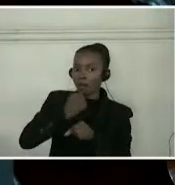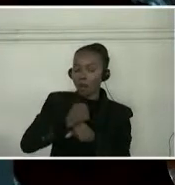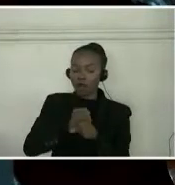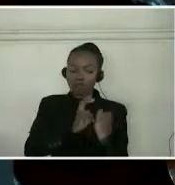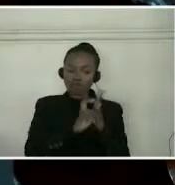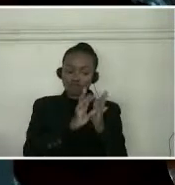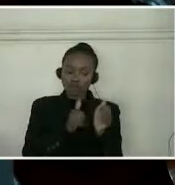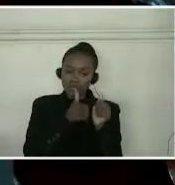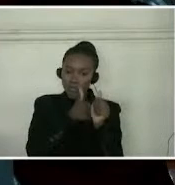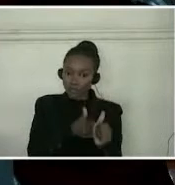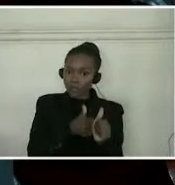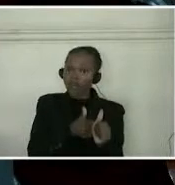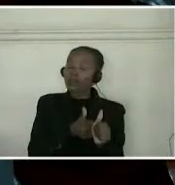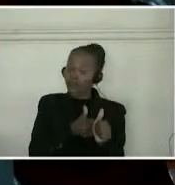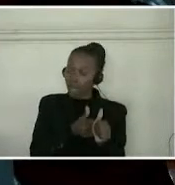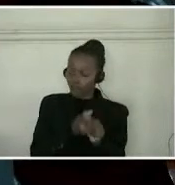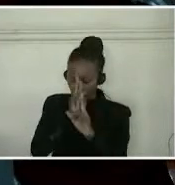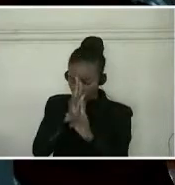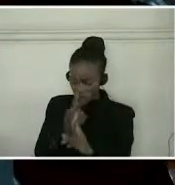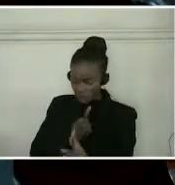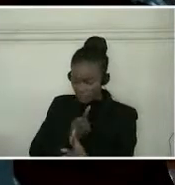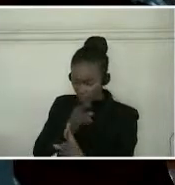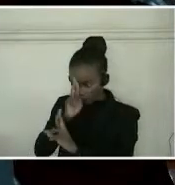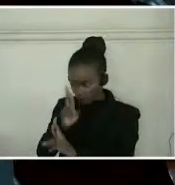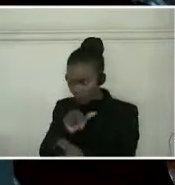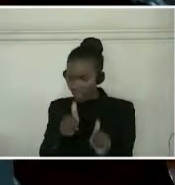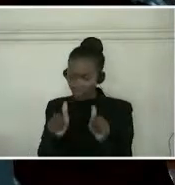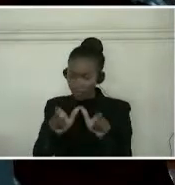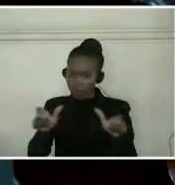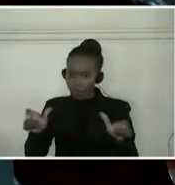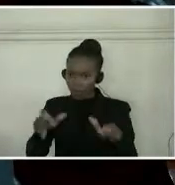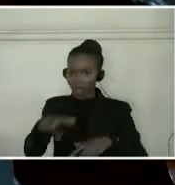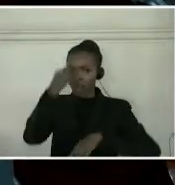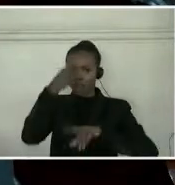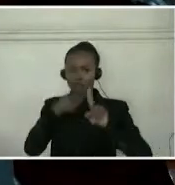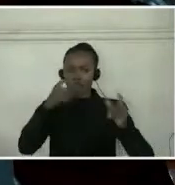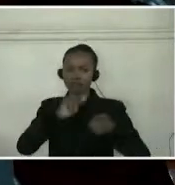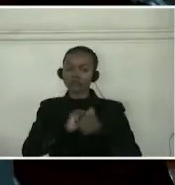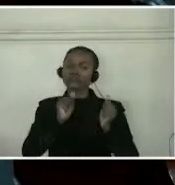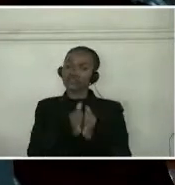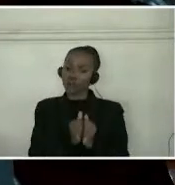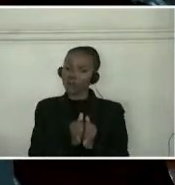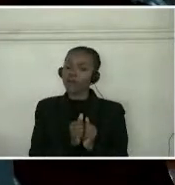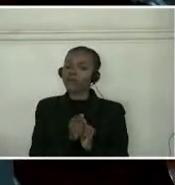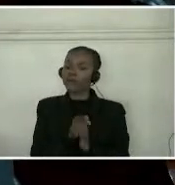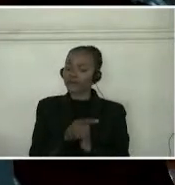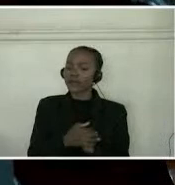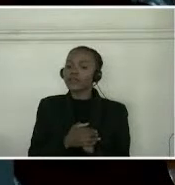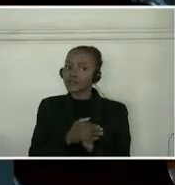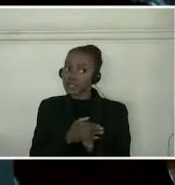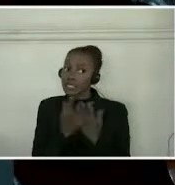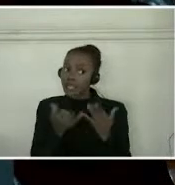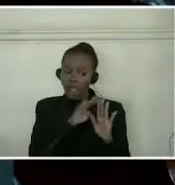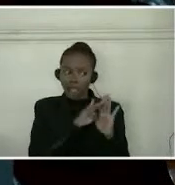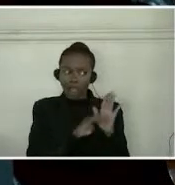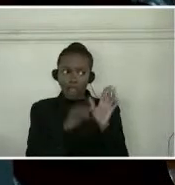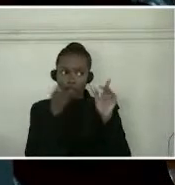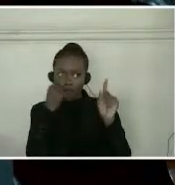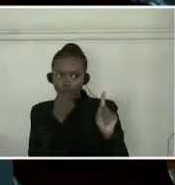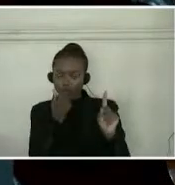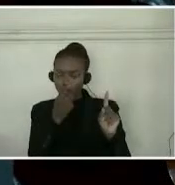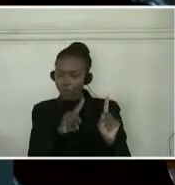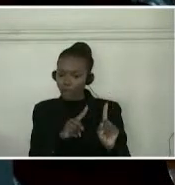respect for themselves and others according to the sport for development a unichev program which aims to bring about social